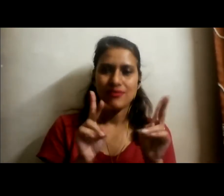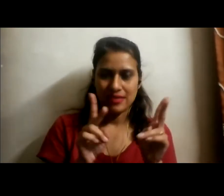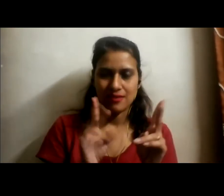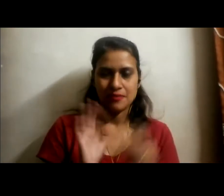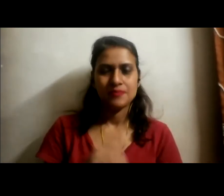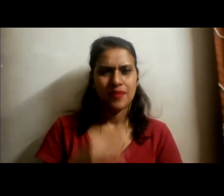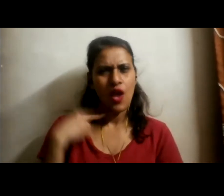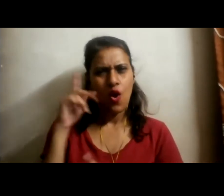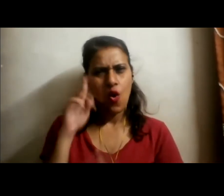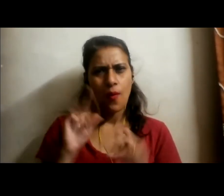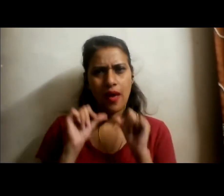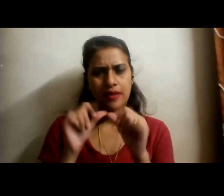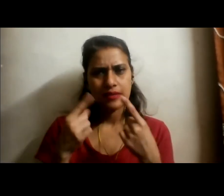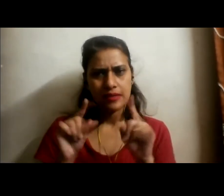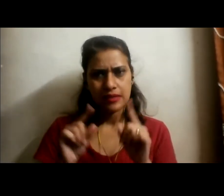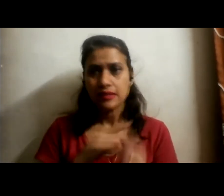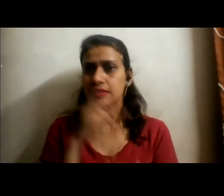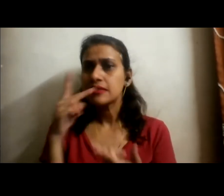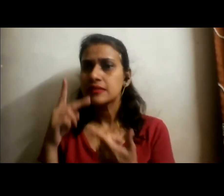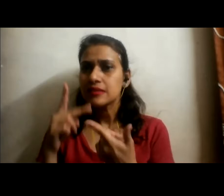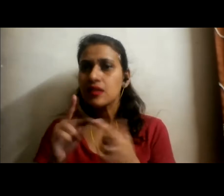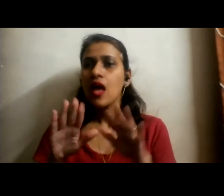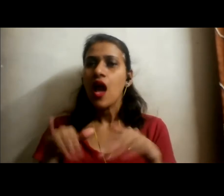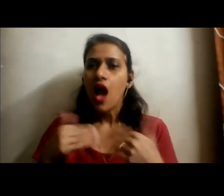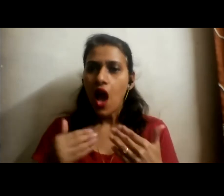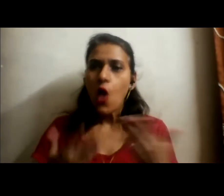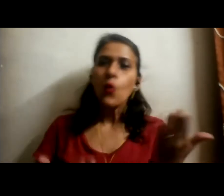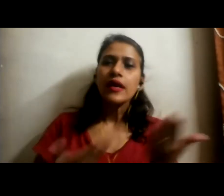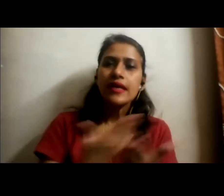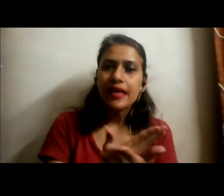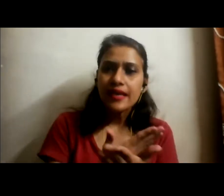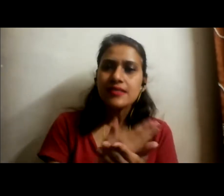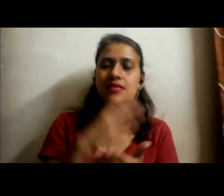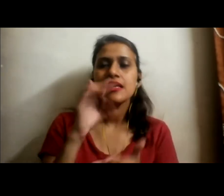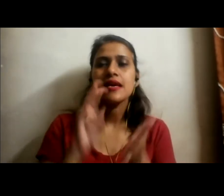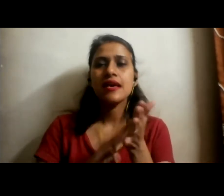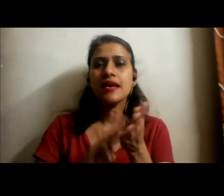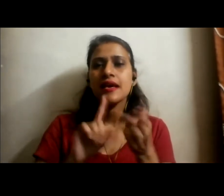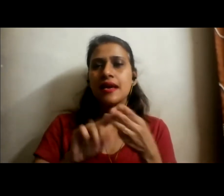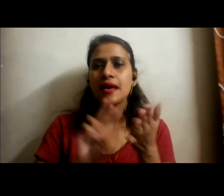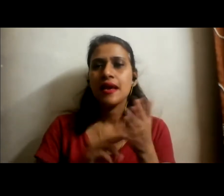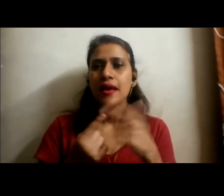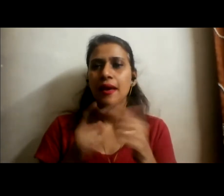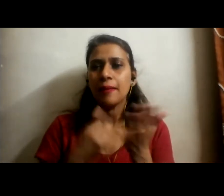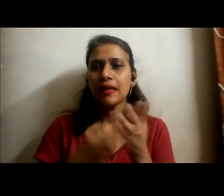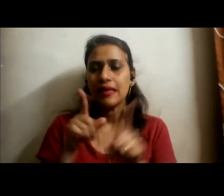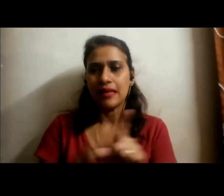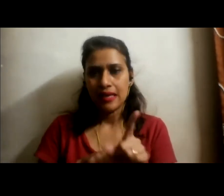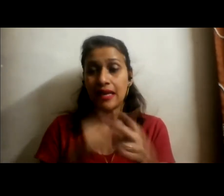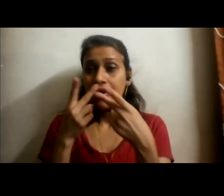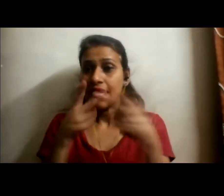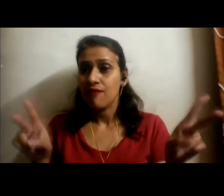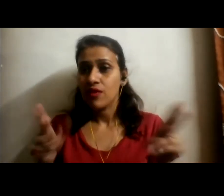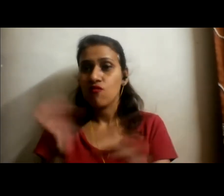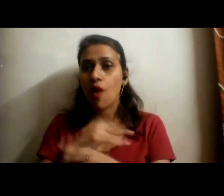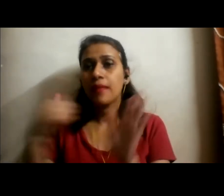that. Next one is, how is a case commentary different from a legal article? Yes, okay, this is a good question. So yes, Harsha,